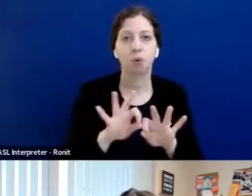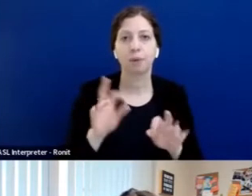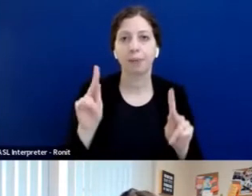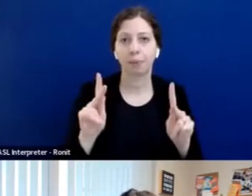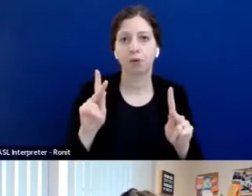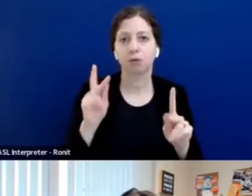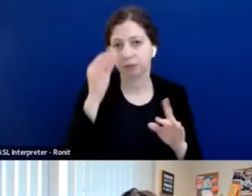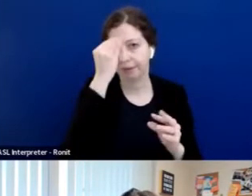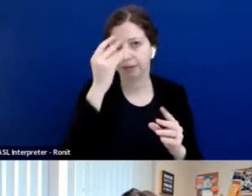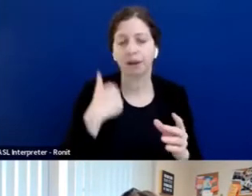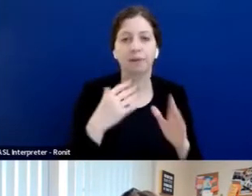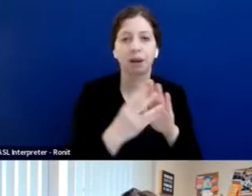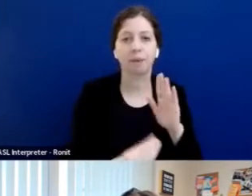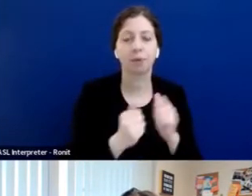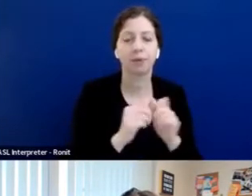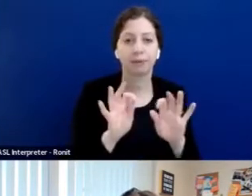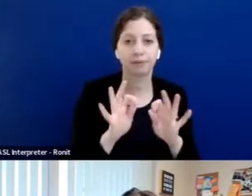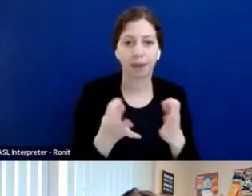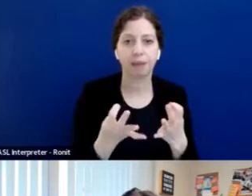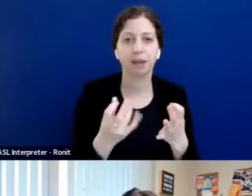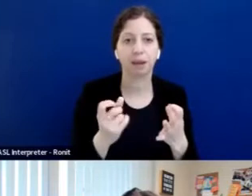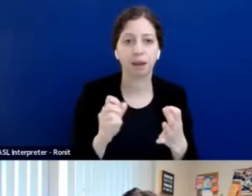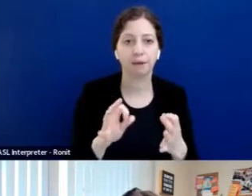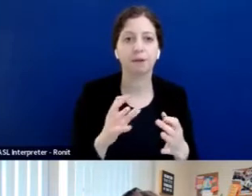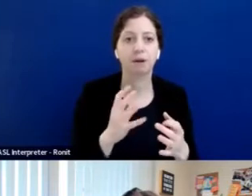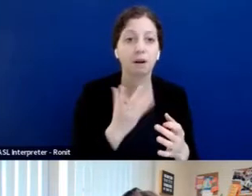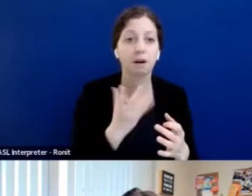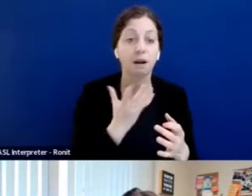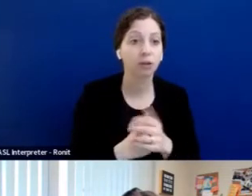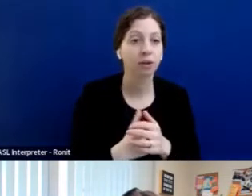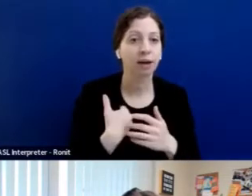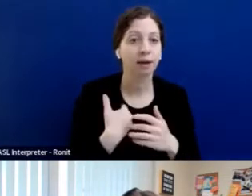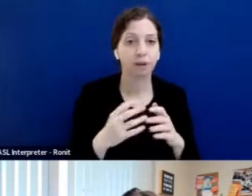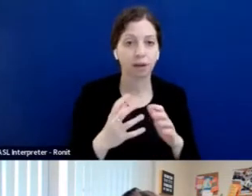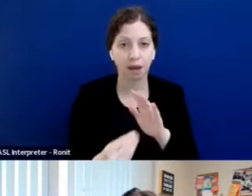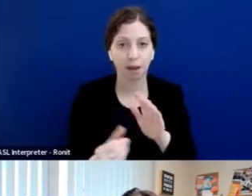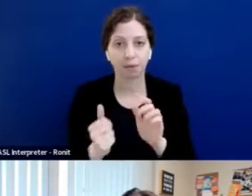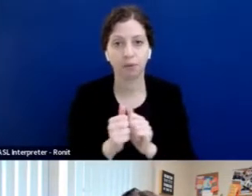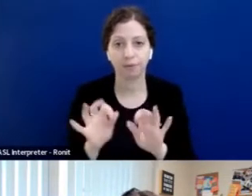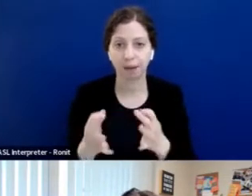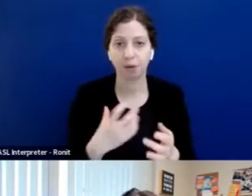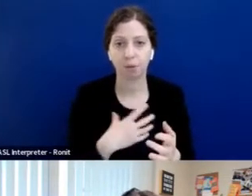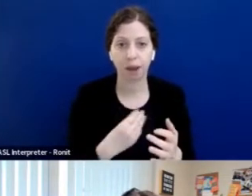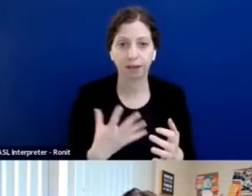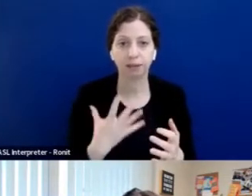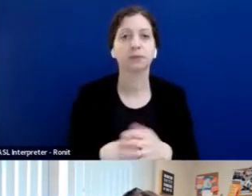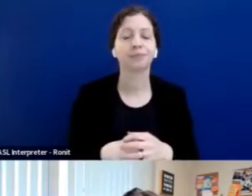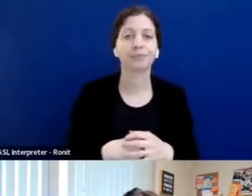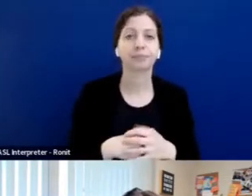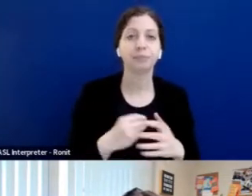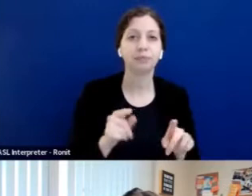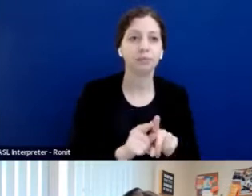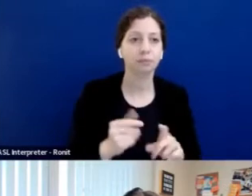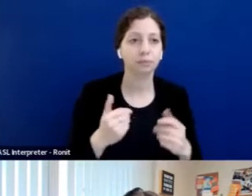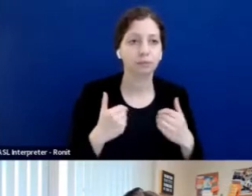we have a copy with a family of color. We have a copy with families who are white. And we also